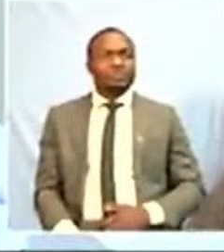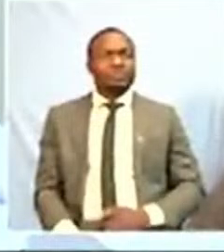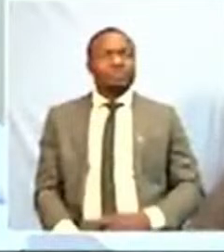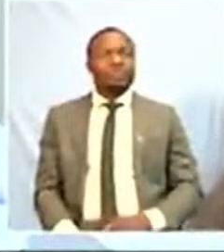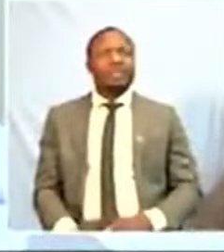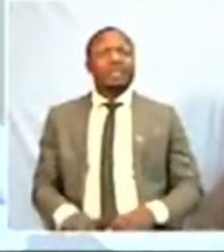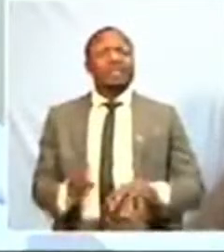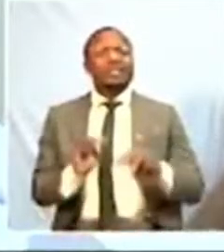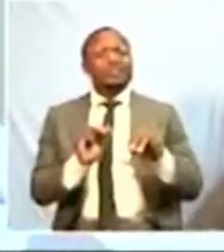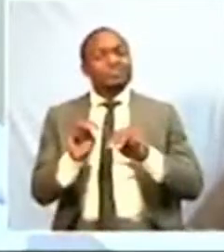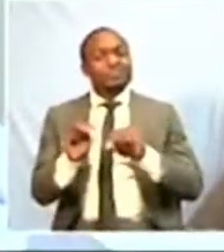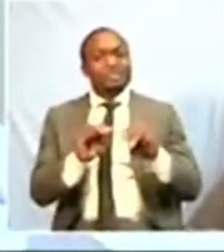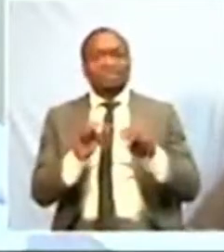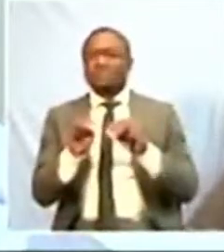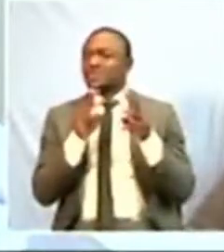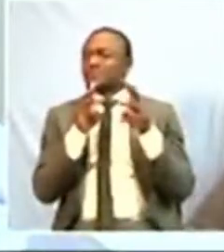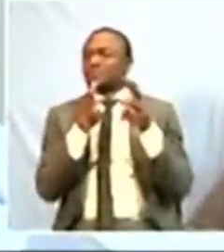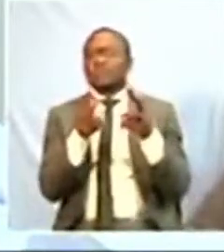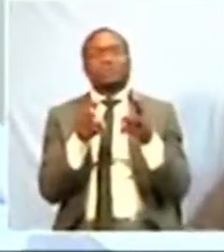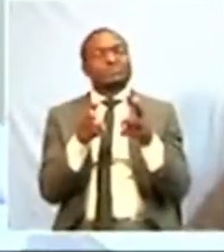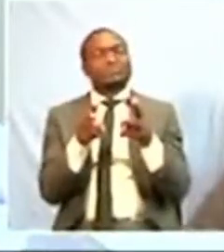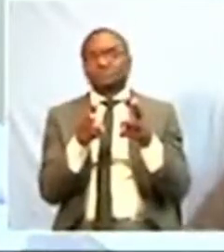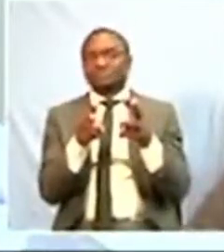The management style